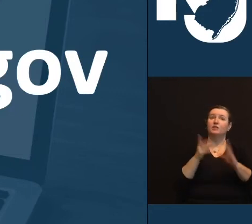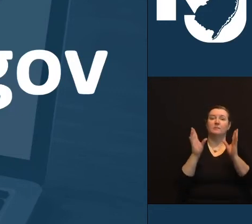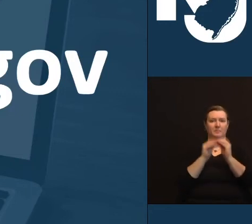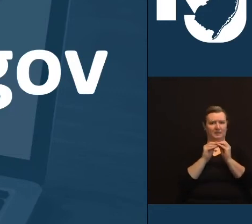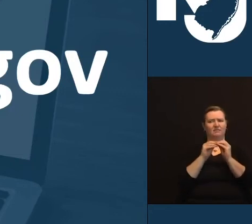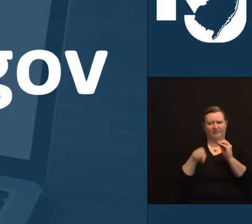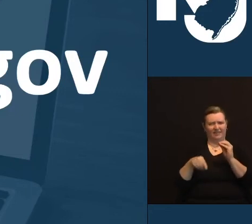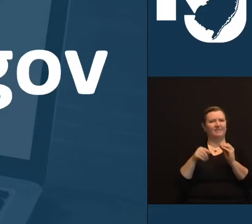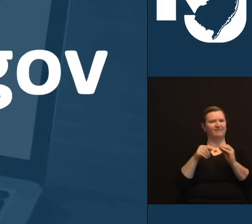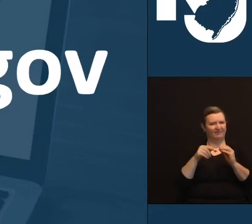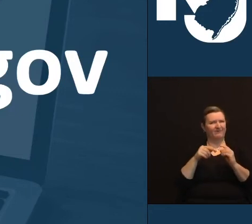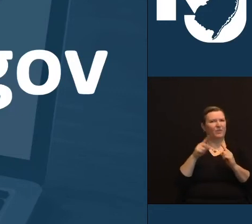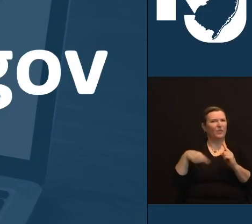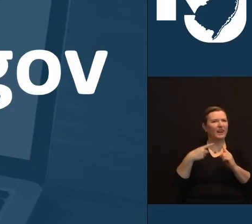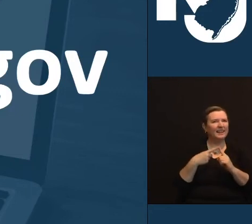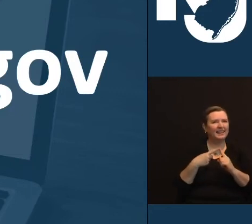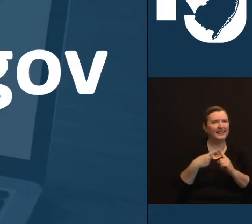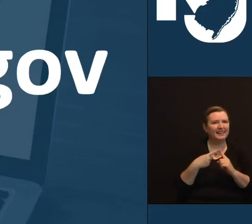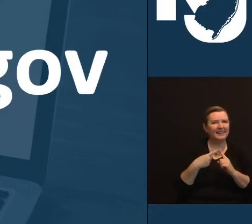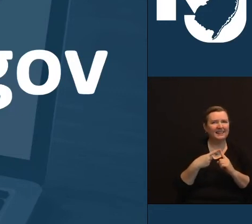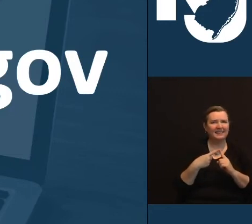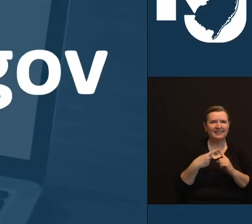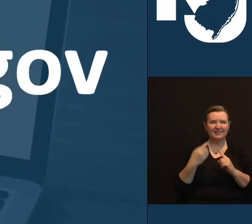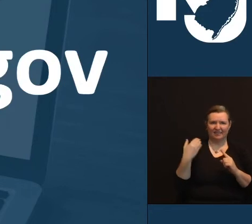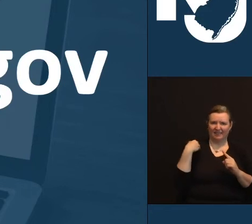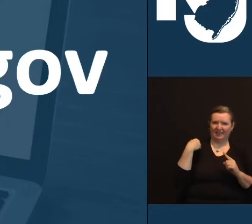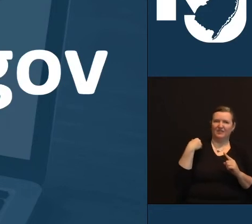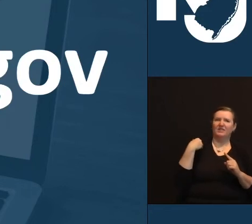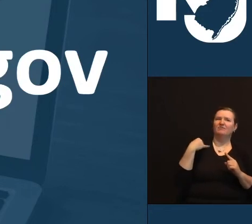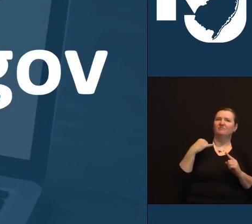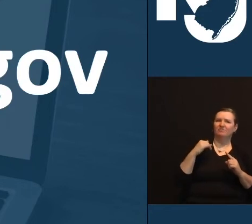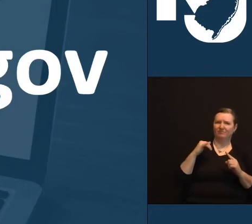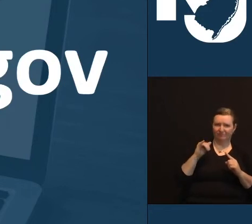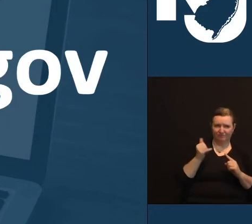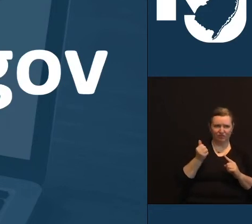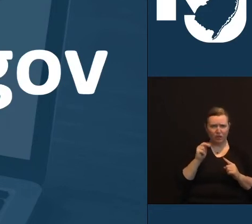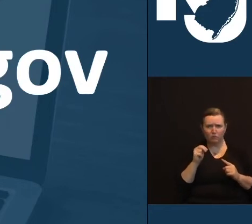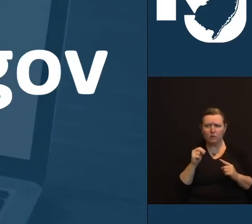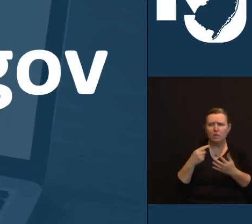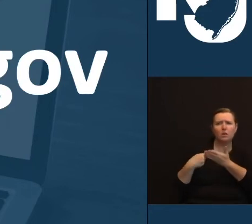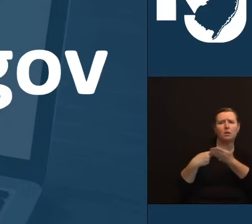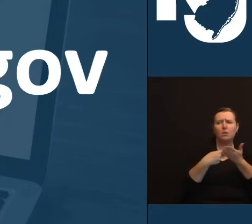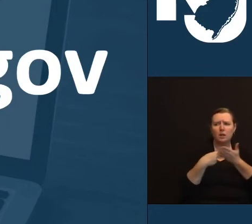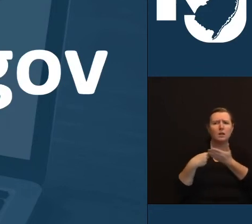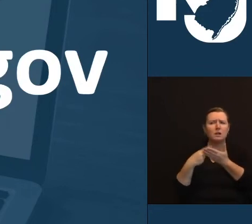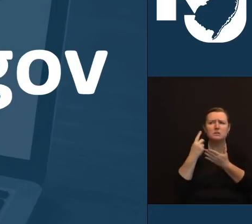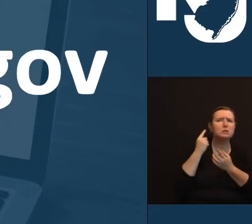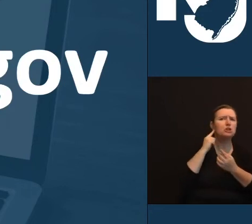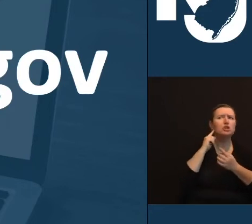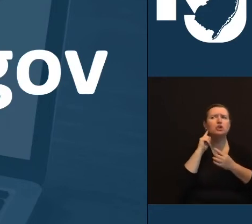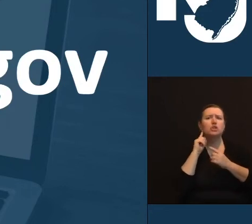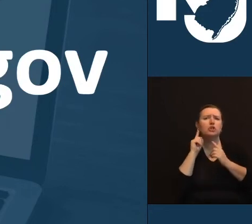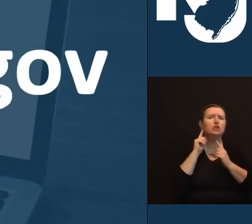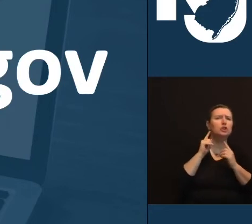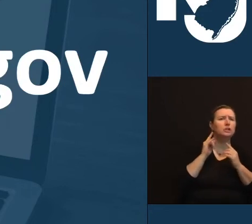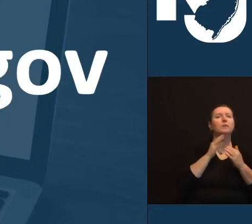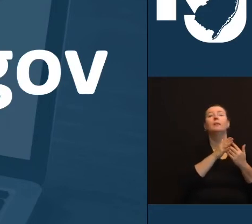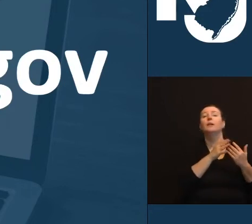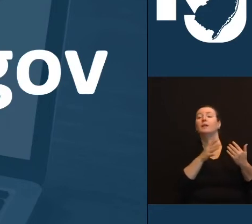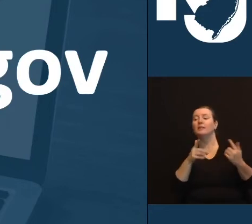last January. So this virus has been a part of life for those of us up here for almost, and many more I might add, for almost a full